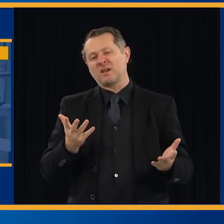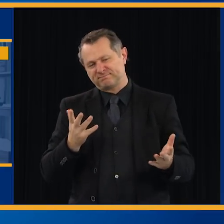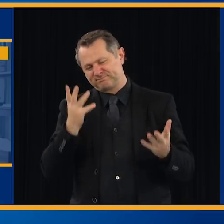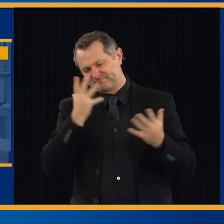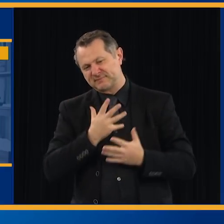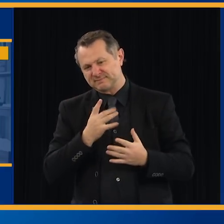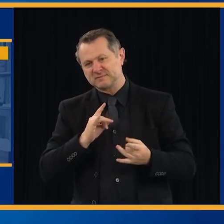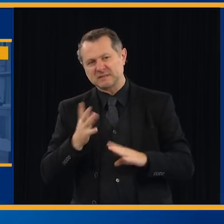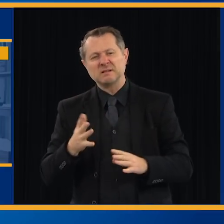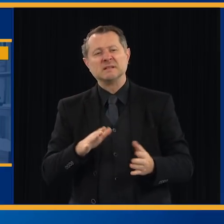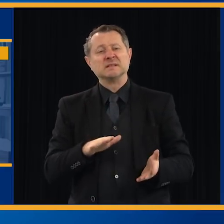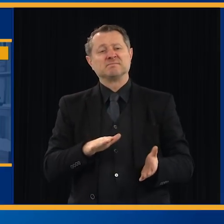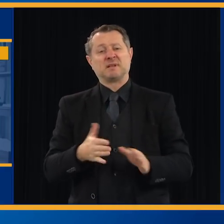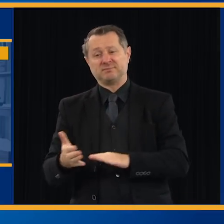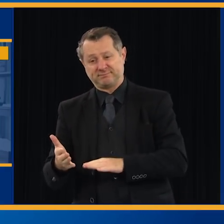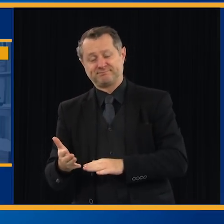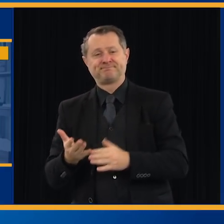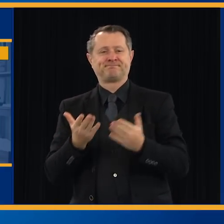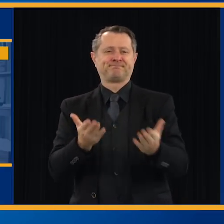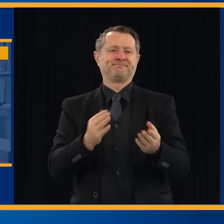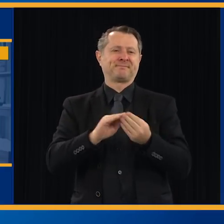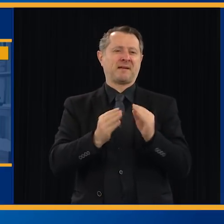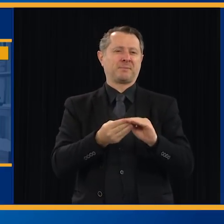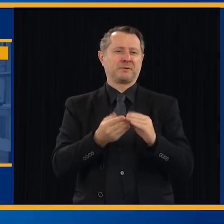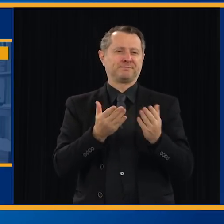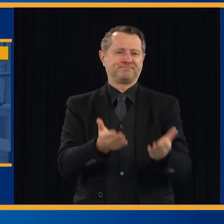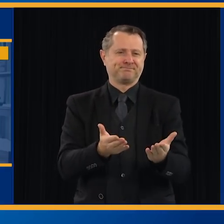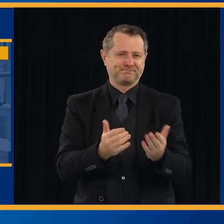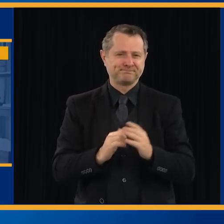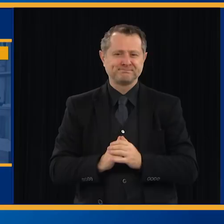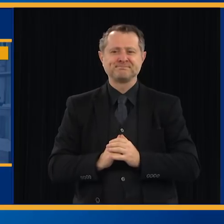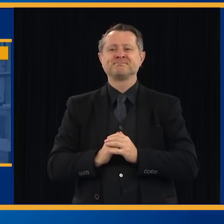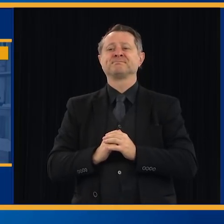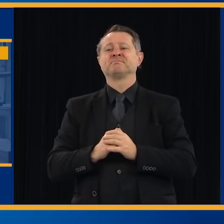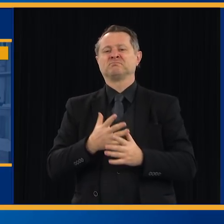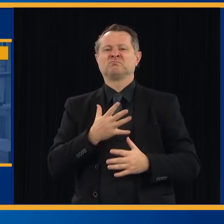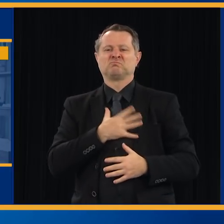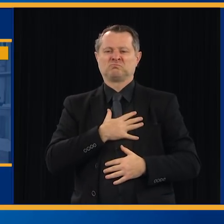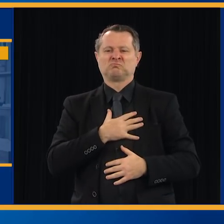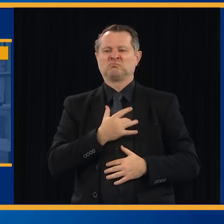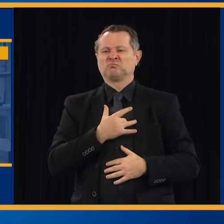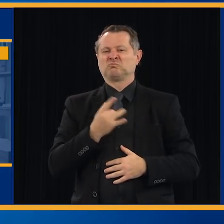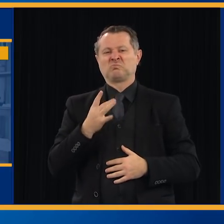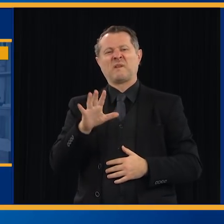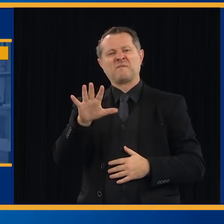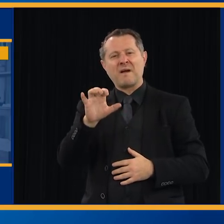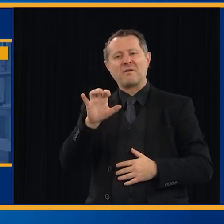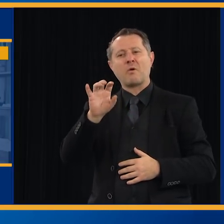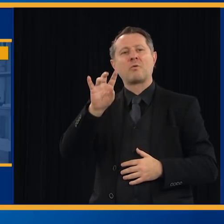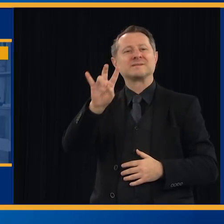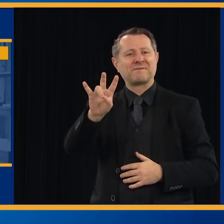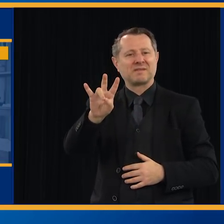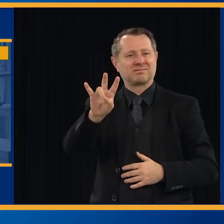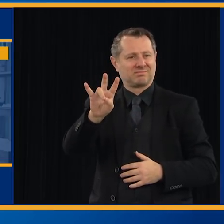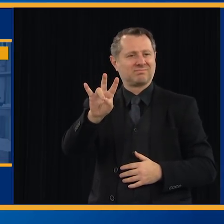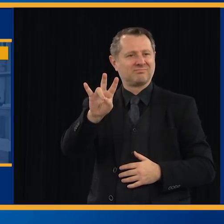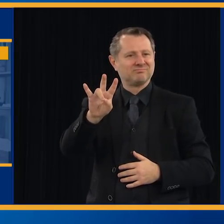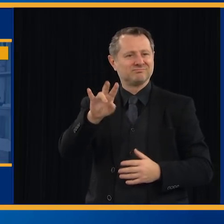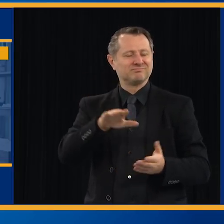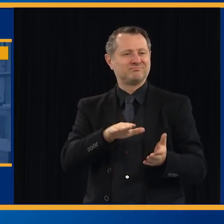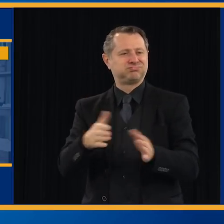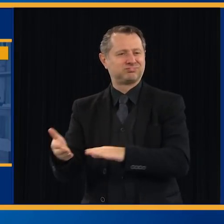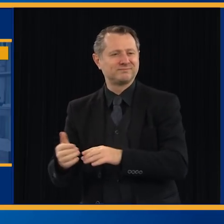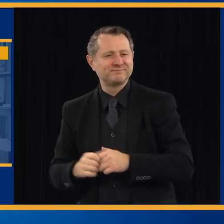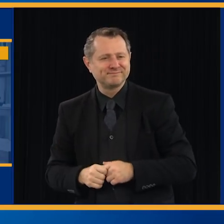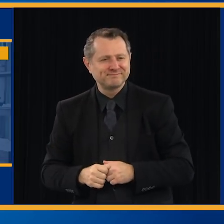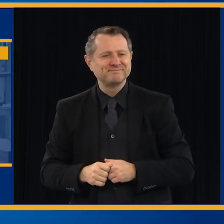day, and an everyday tragedy, we lost another 507 New Yorkers,